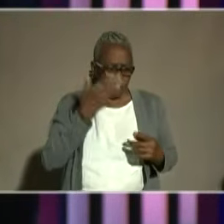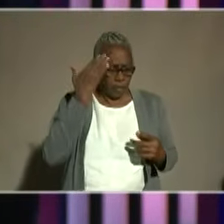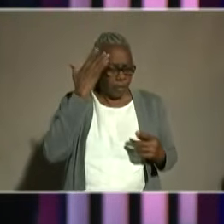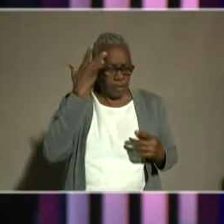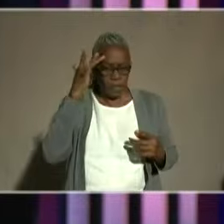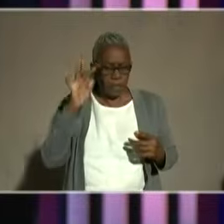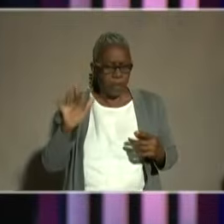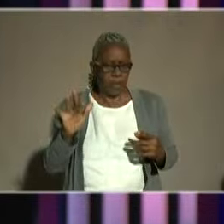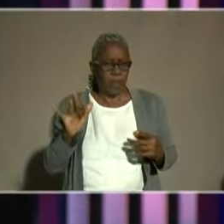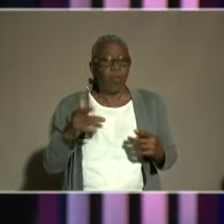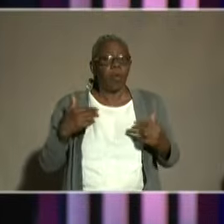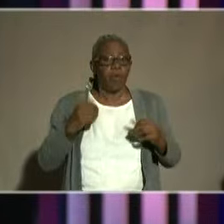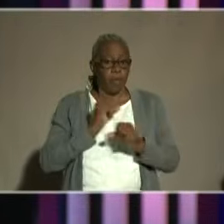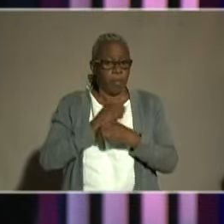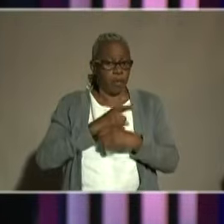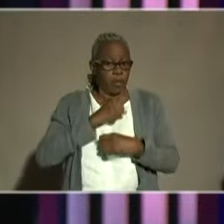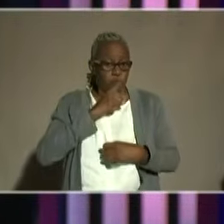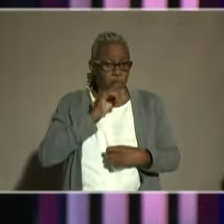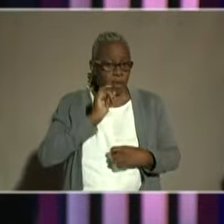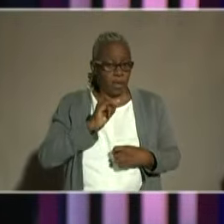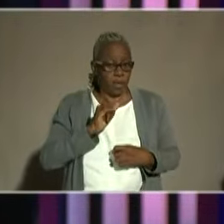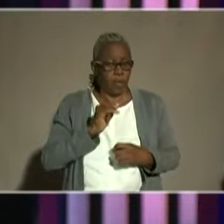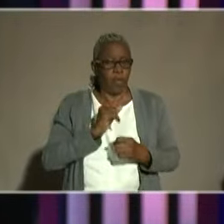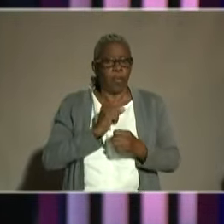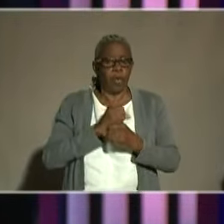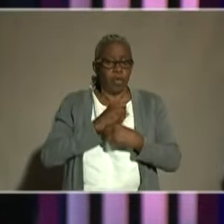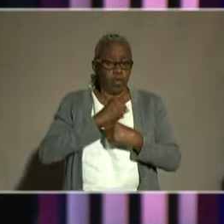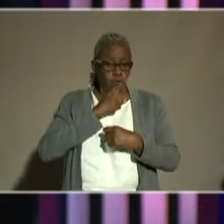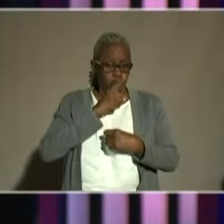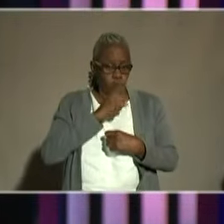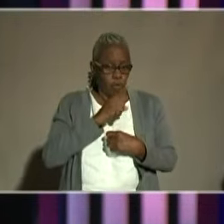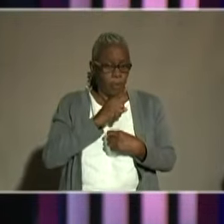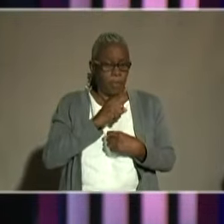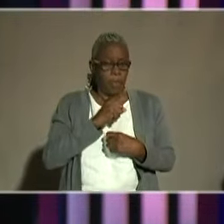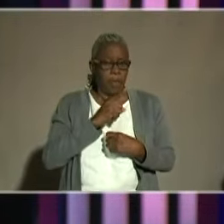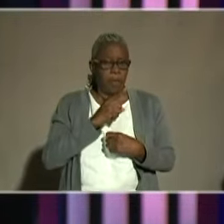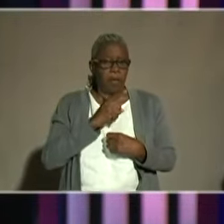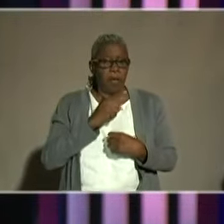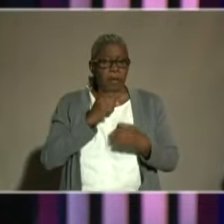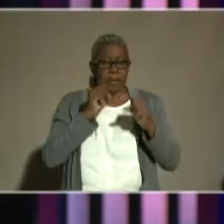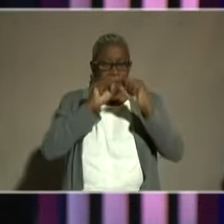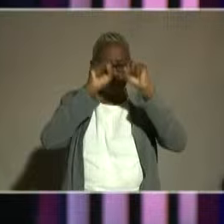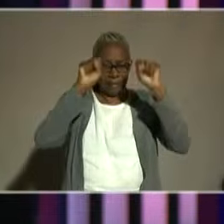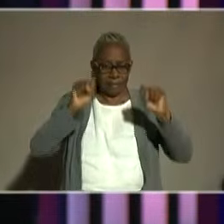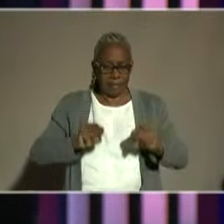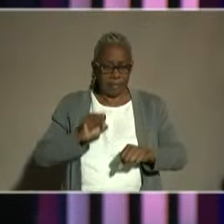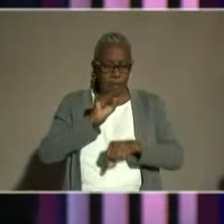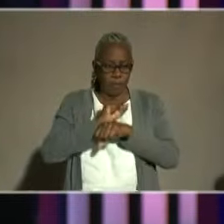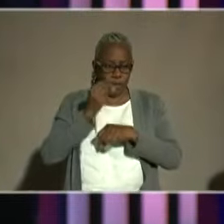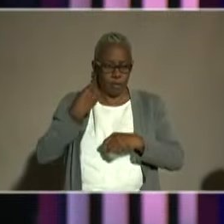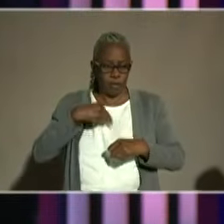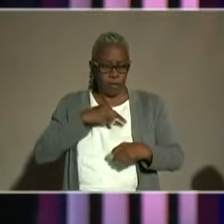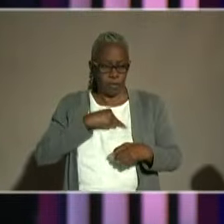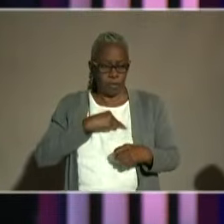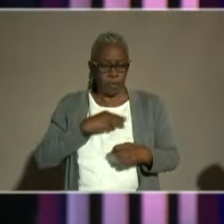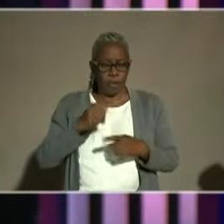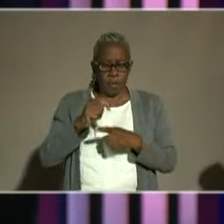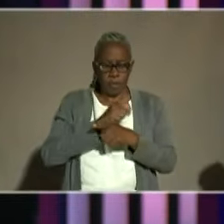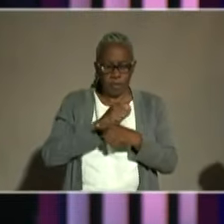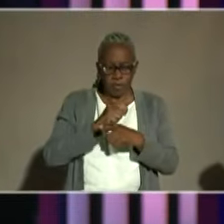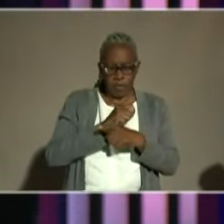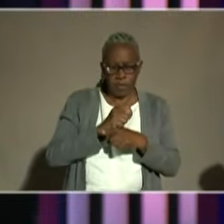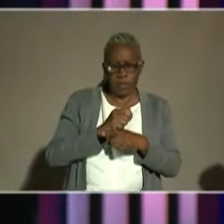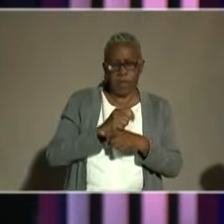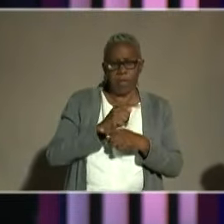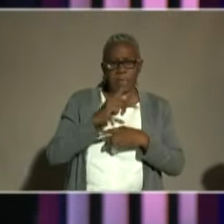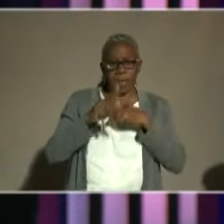have to ensure that we try and upskill our existing workforce so that they can be trained to do the type of tasks